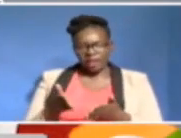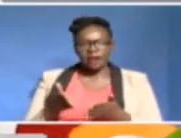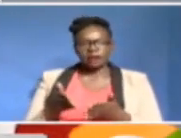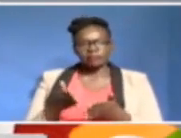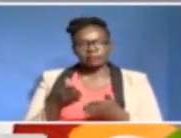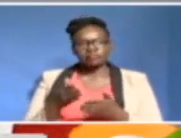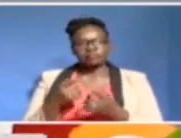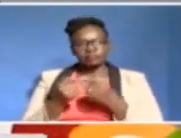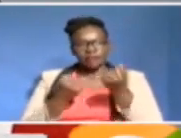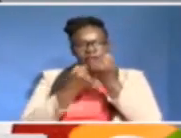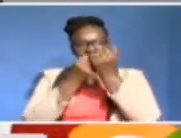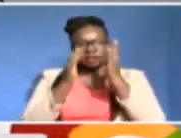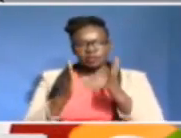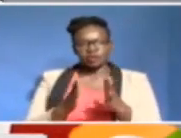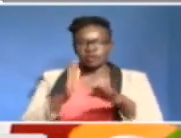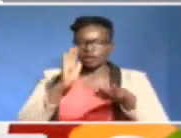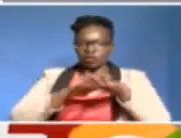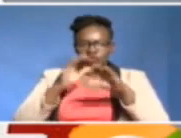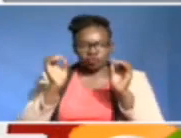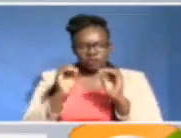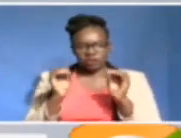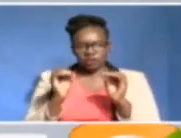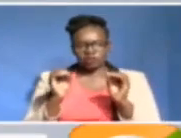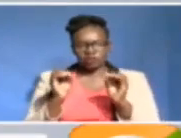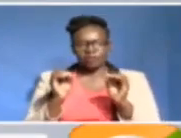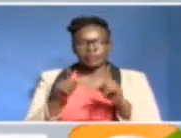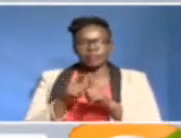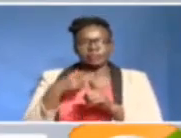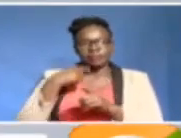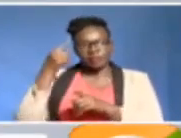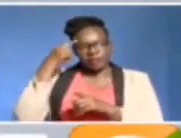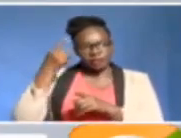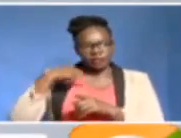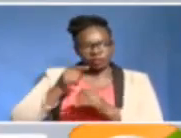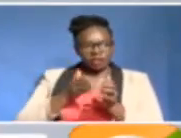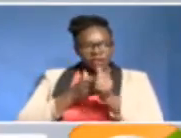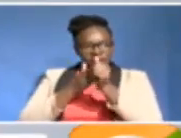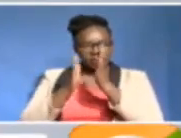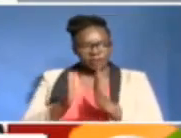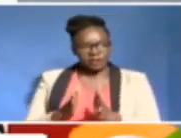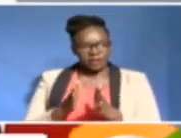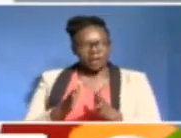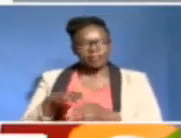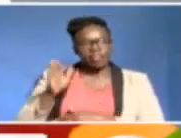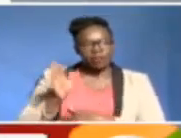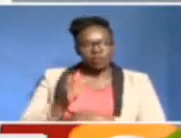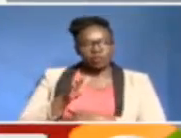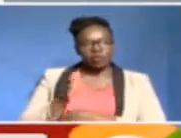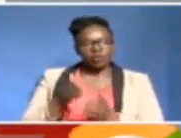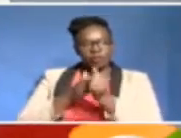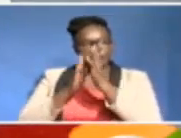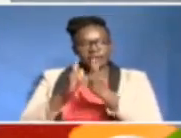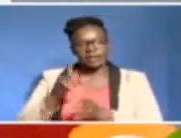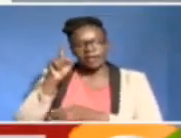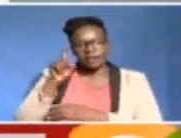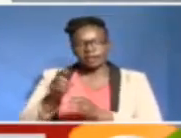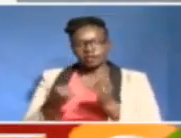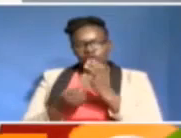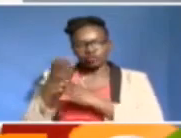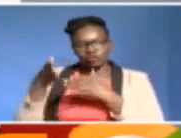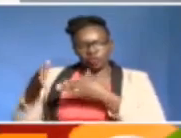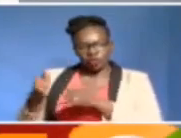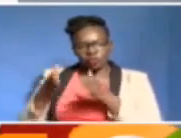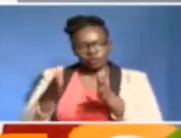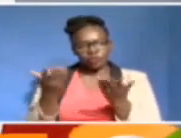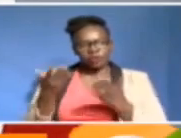sponsor is not the route. And what I think as leaders, and especially women leaders, we need to do is provide a platform where we can have